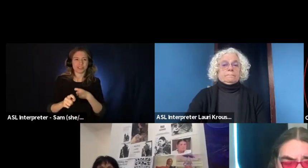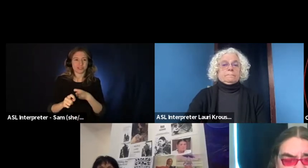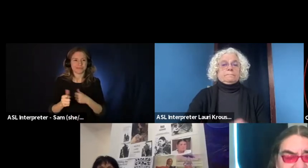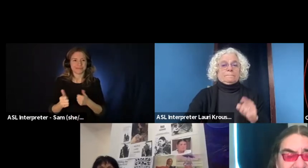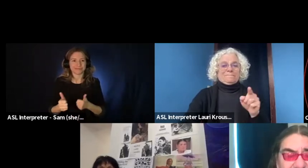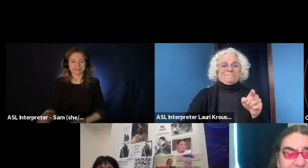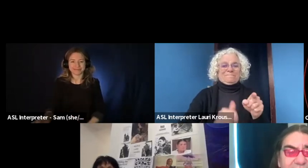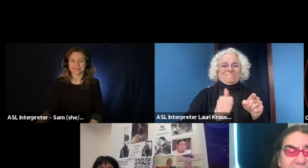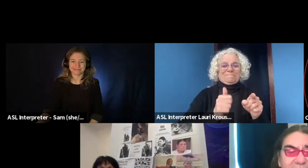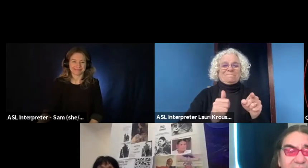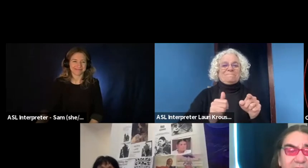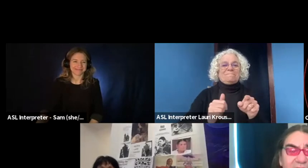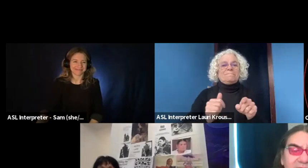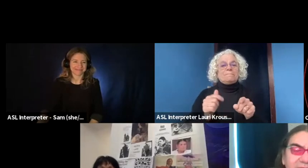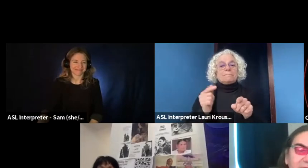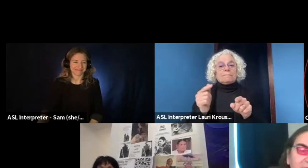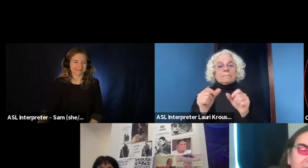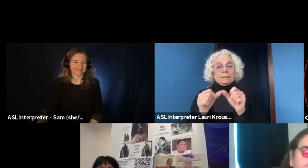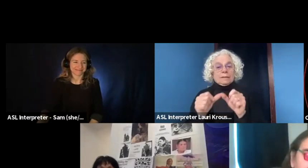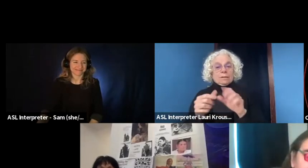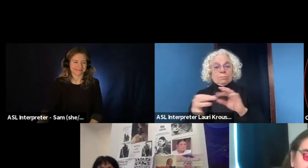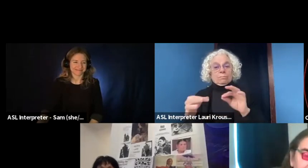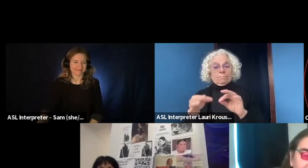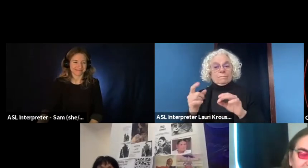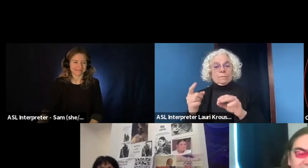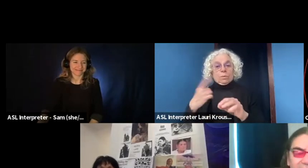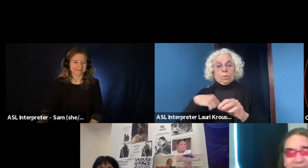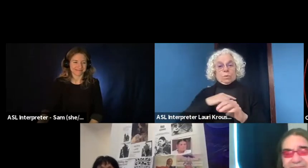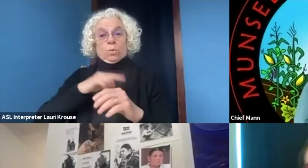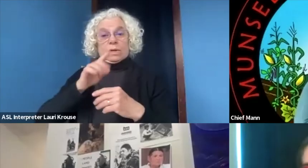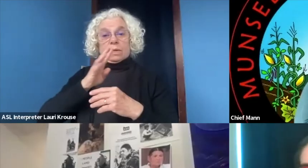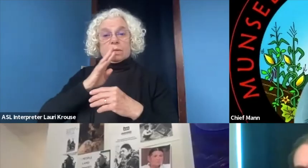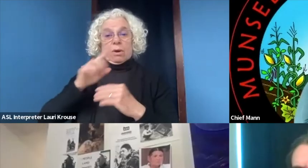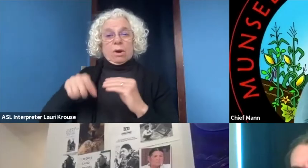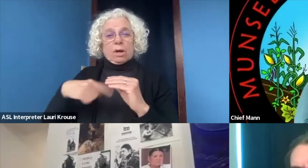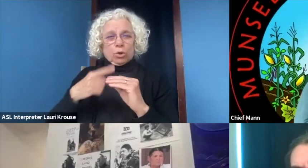the purpose of doing land acknowledgement from my perspective